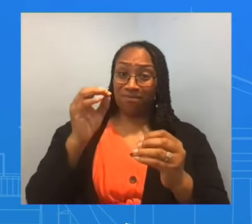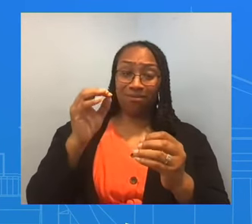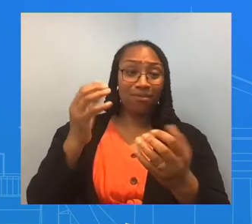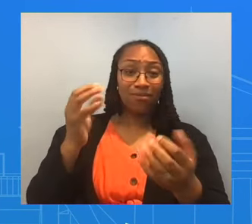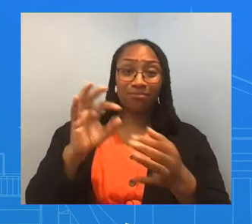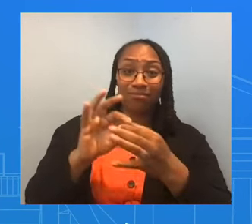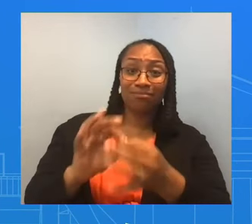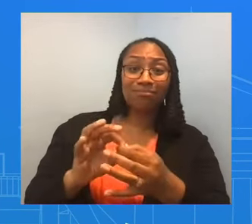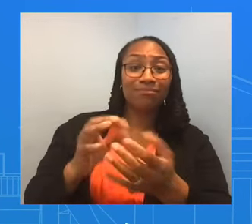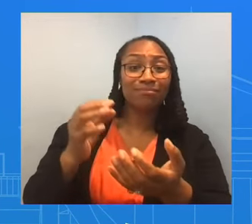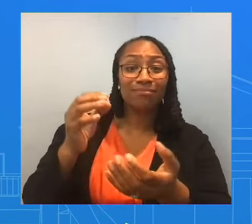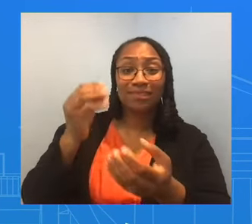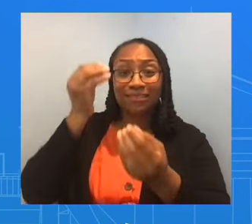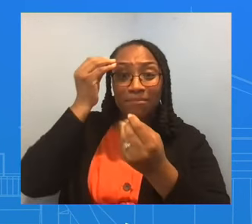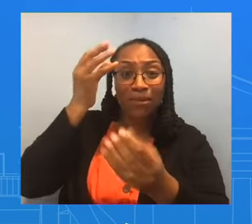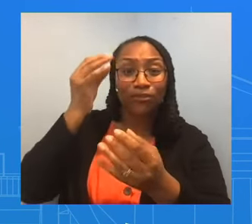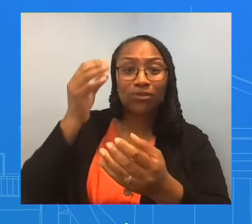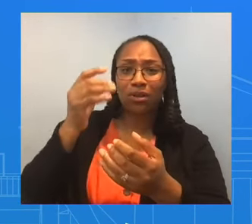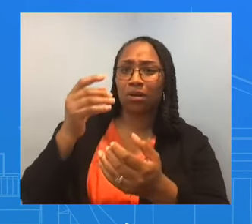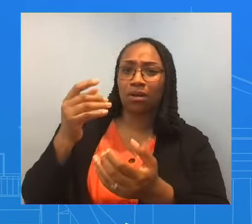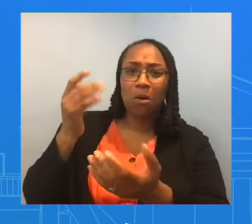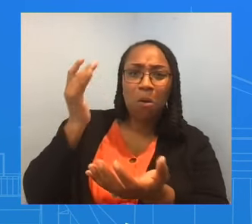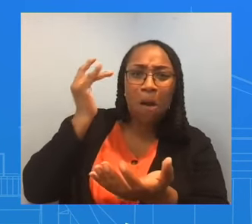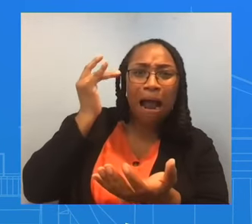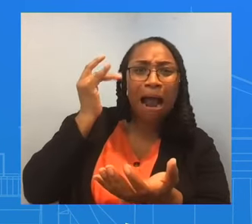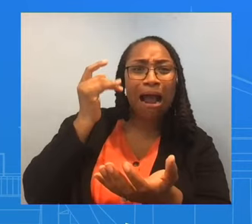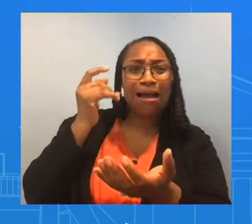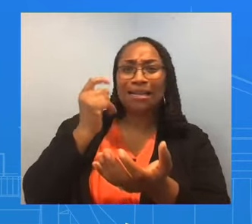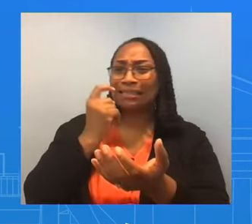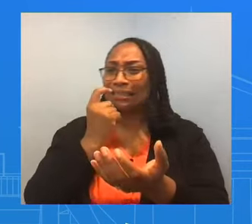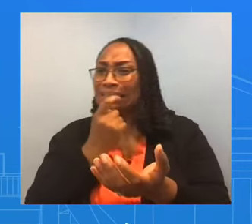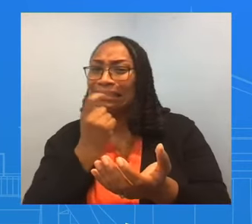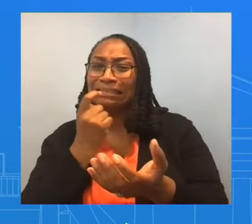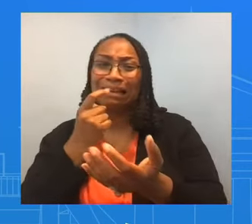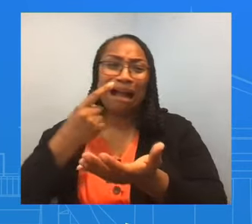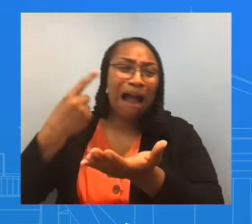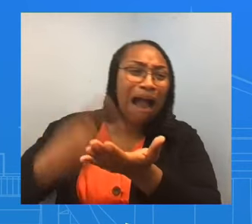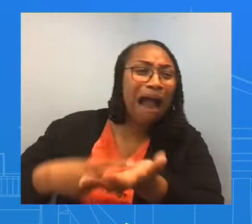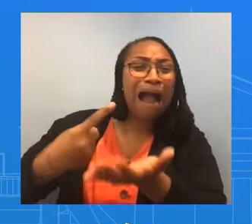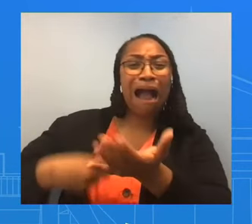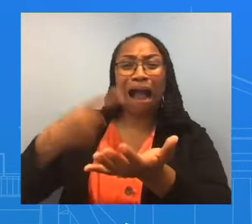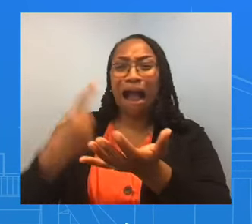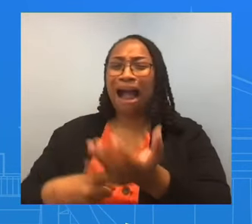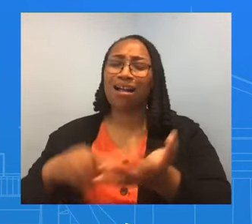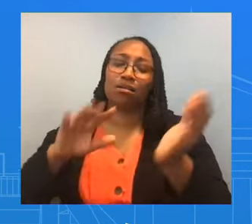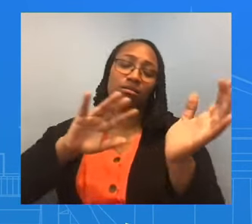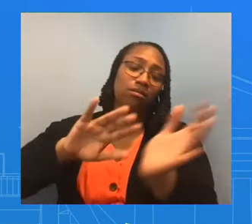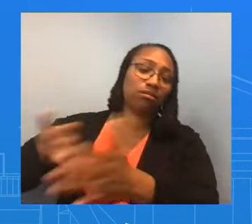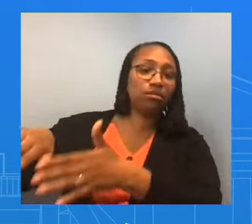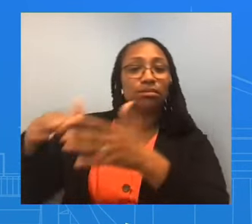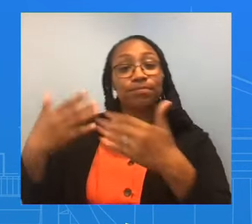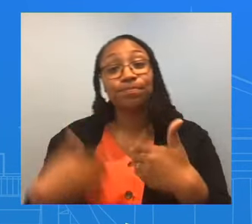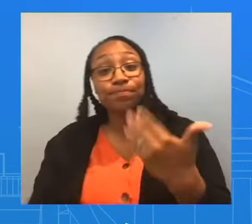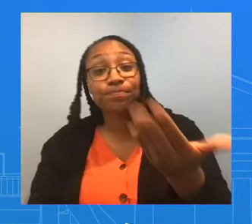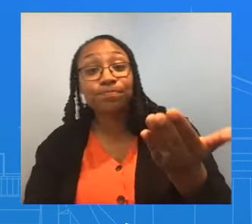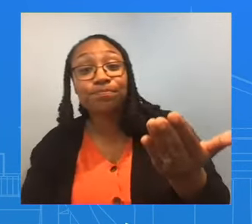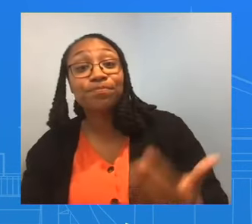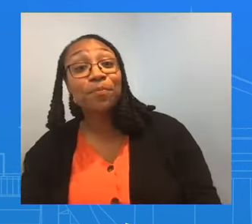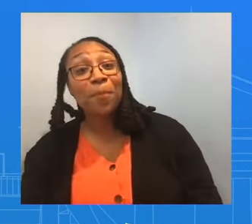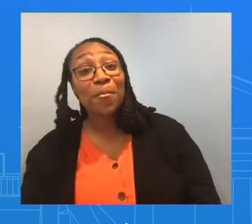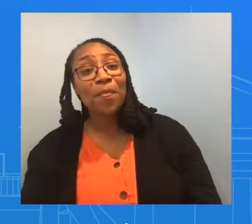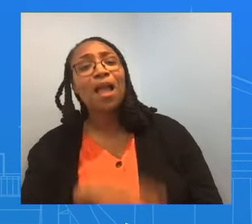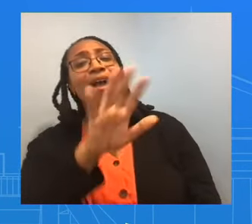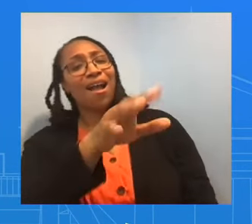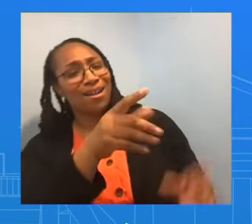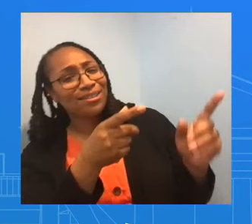teeth, or does he need to floss better, or anything else? Wow, are you talking to the millions of Americans across the country? You're going to ask them that question, too? I did a